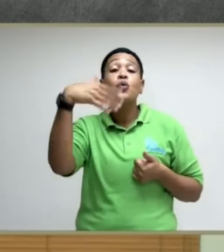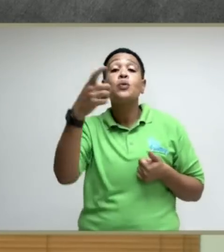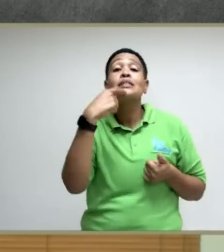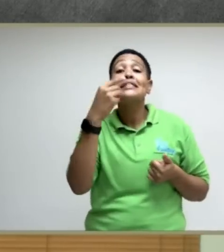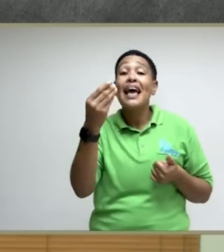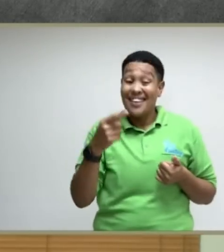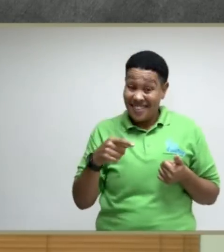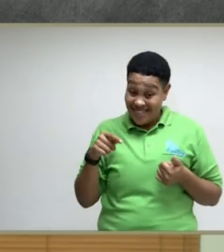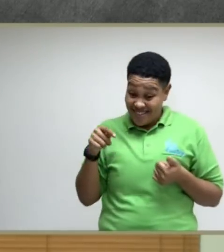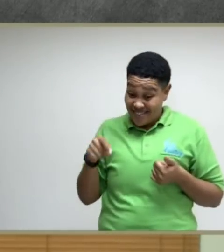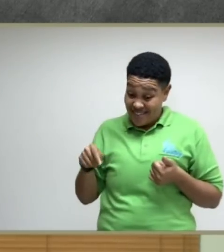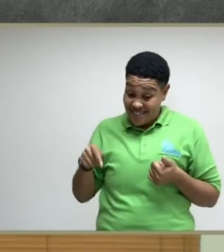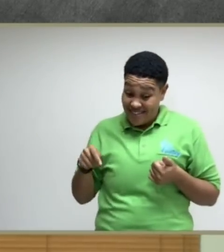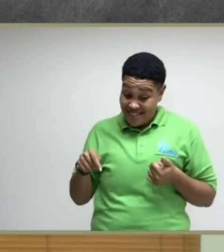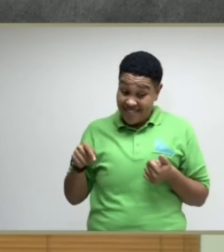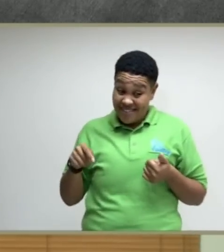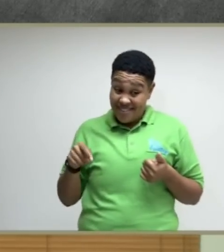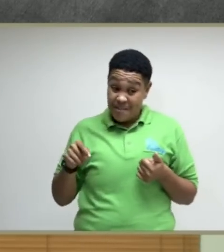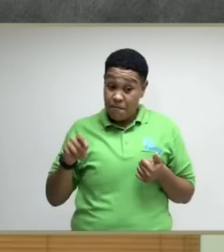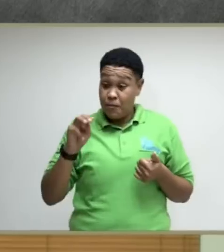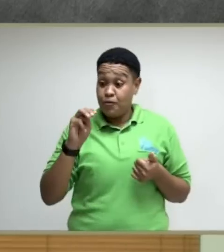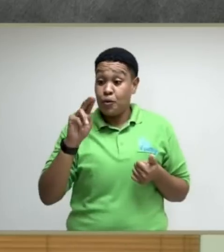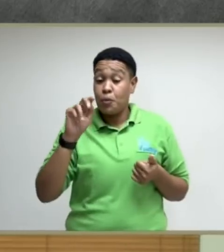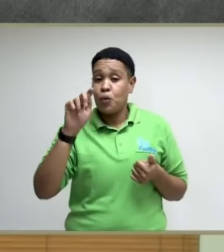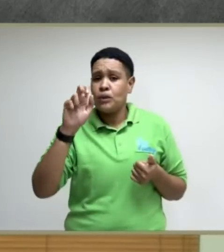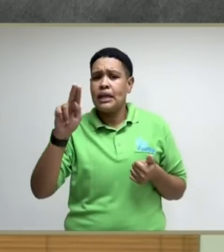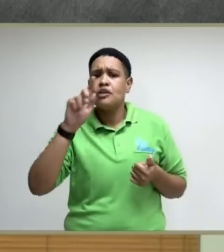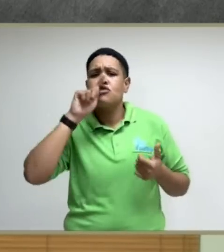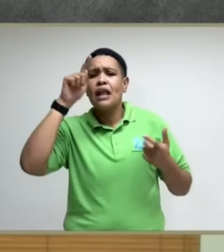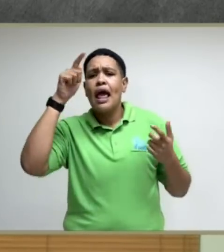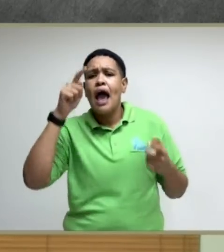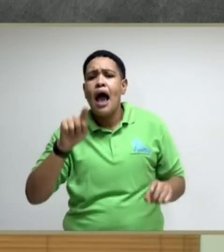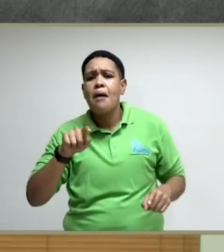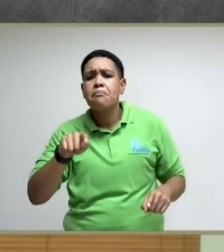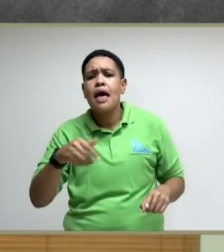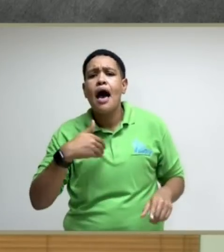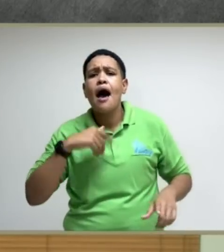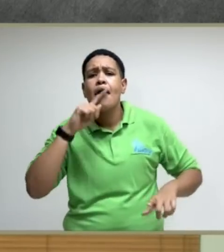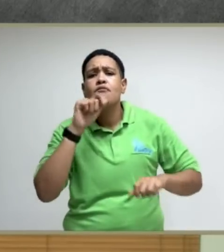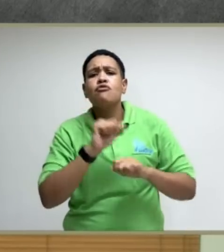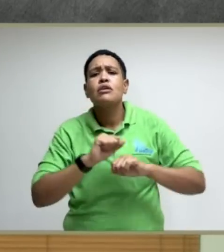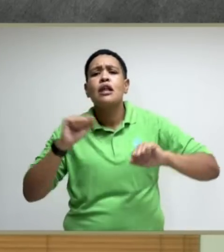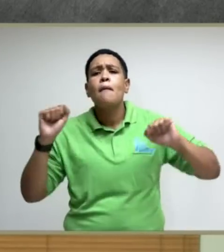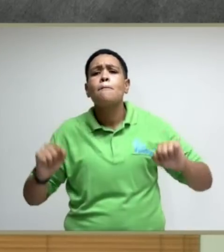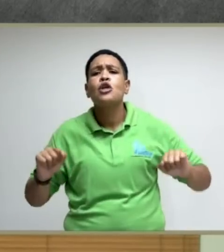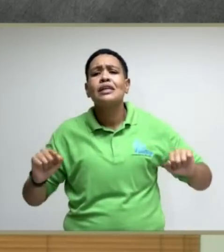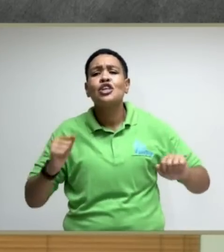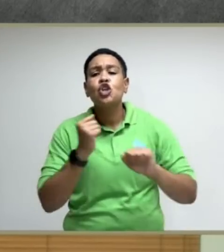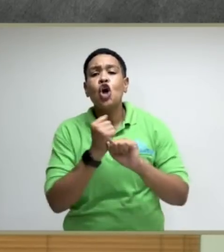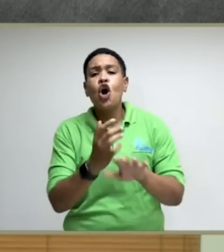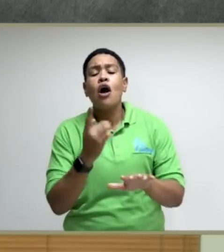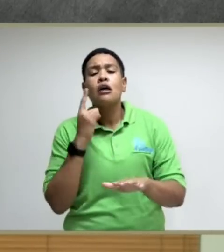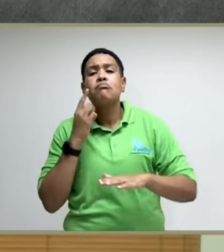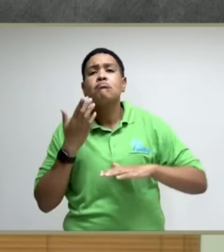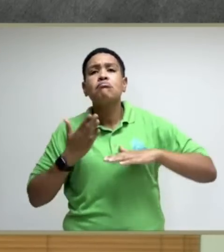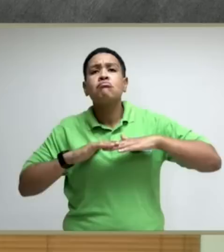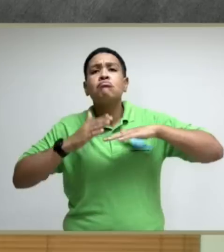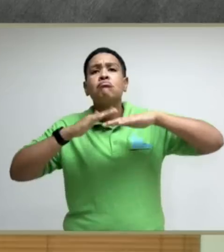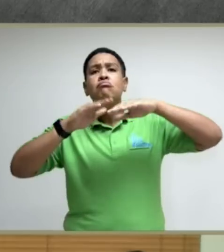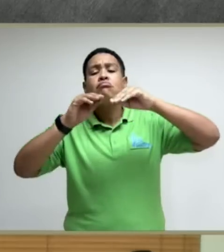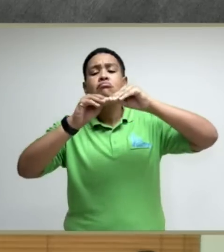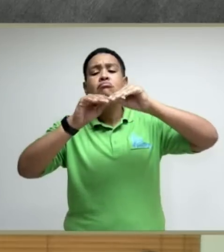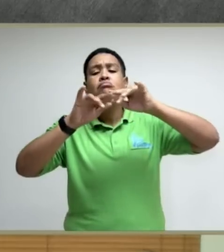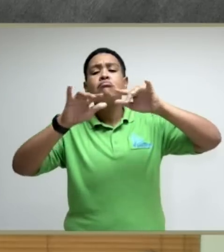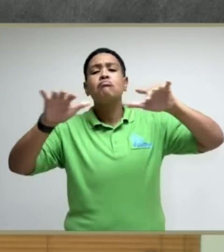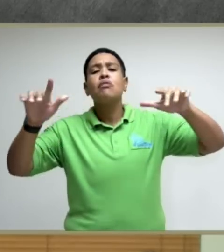that the mutations have occurred, they have the potential to cause increased transmissibility, and